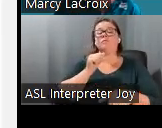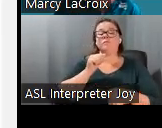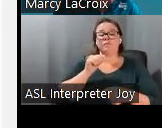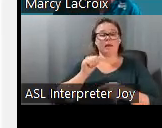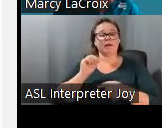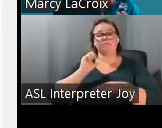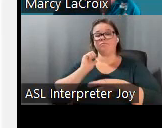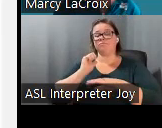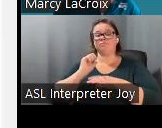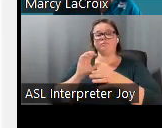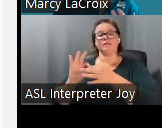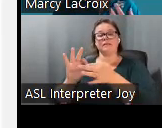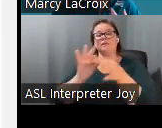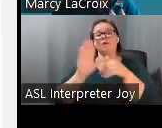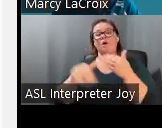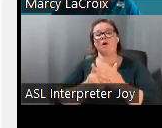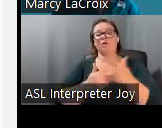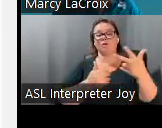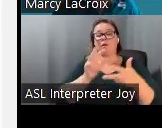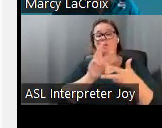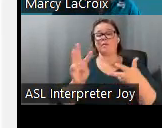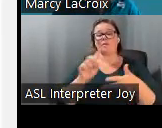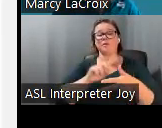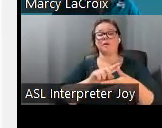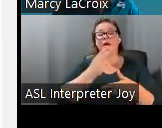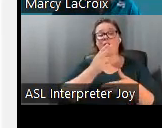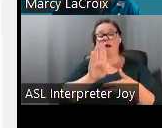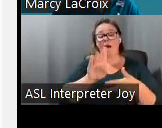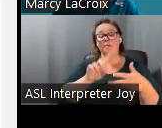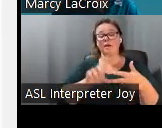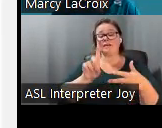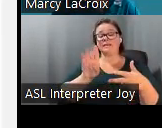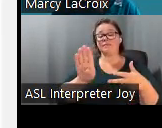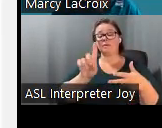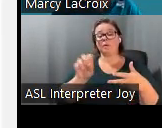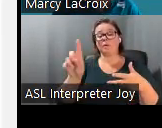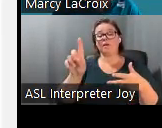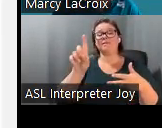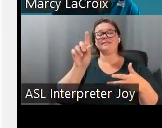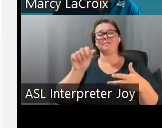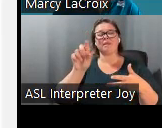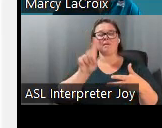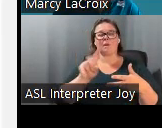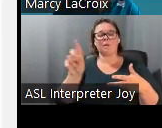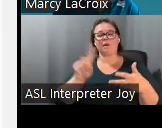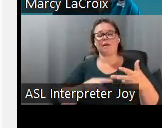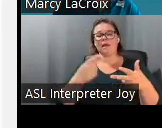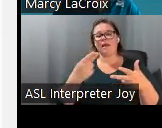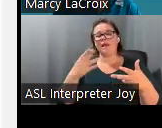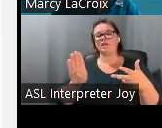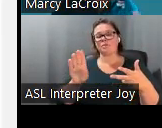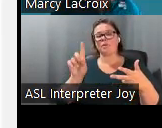all three websites: the Hub website, DB 101 or Disability Benefits 101, and HB 101, Housing Benefits